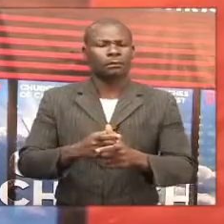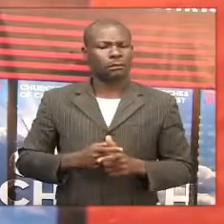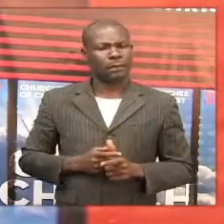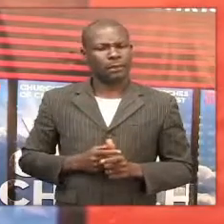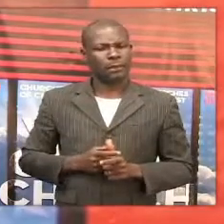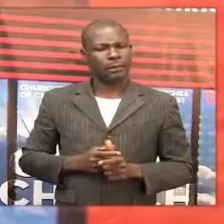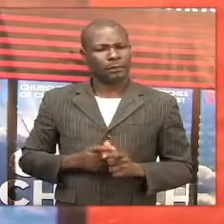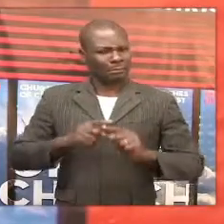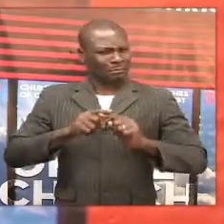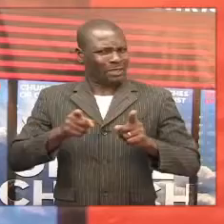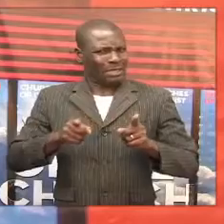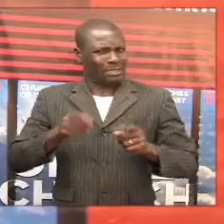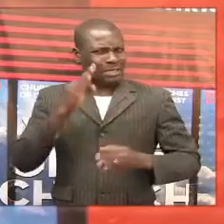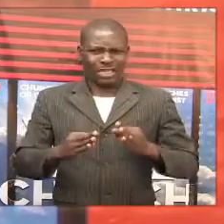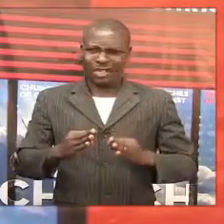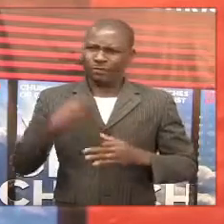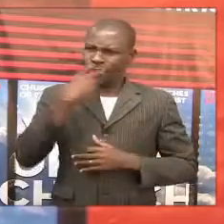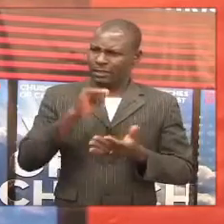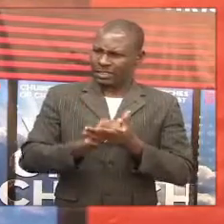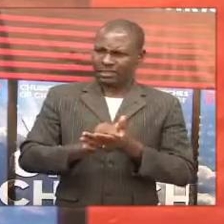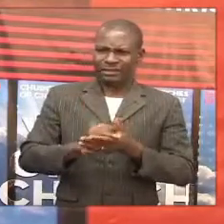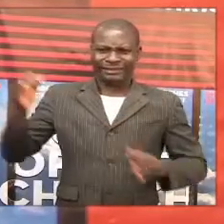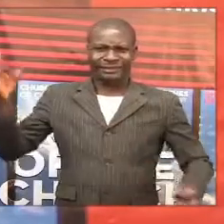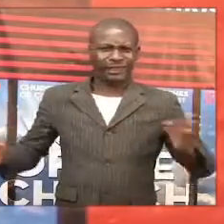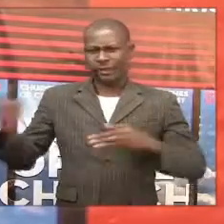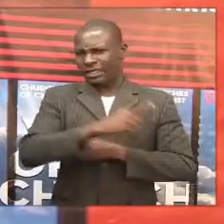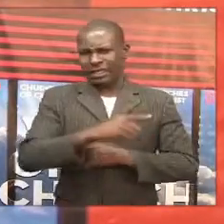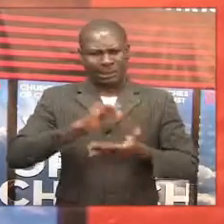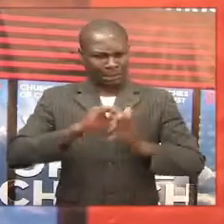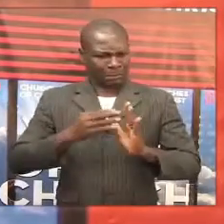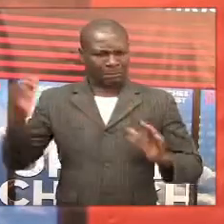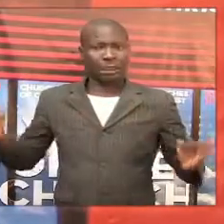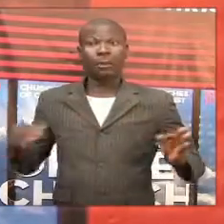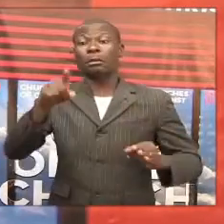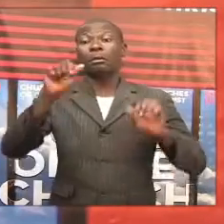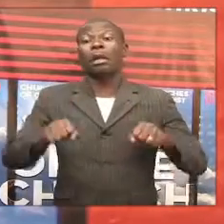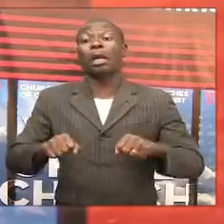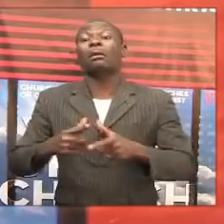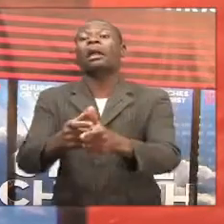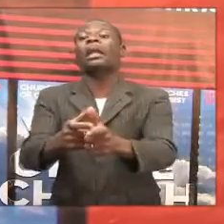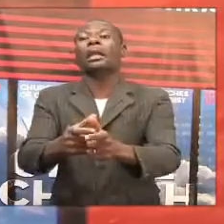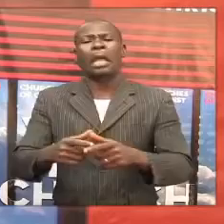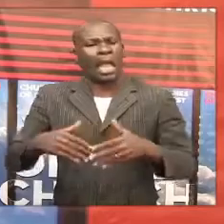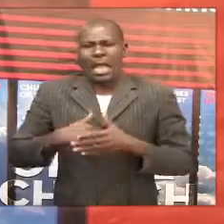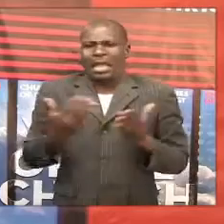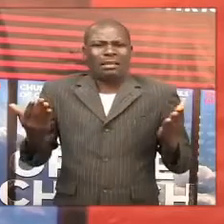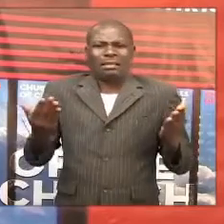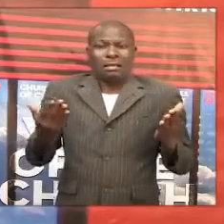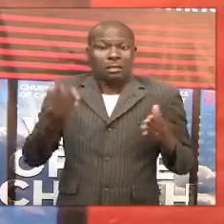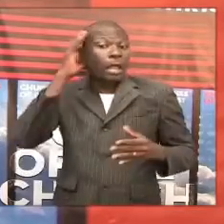Na sa ube kese weye atemuda. Neche sa temuda no, nipa betu miye gane. Ube biya sa se wati